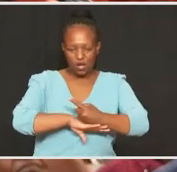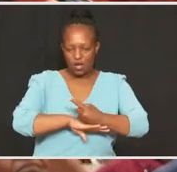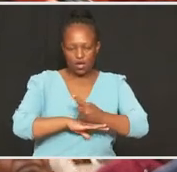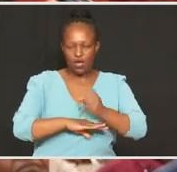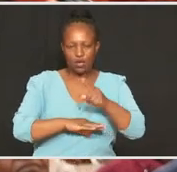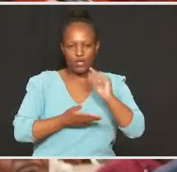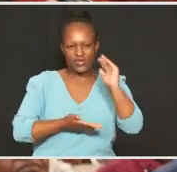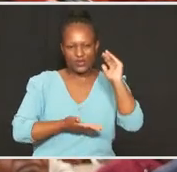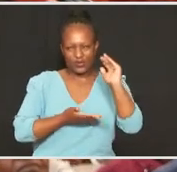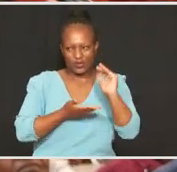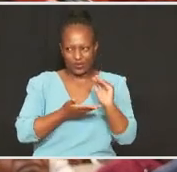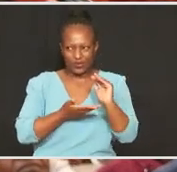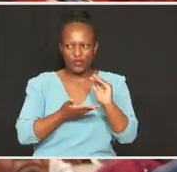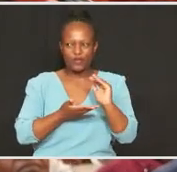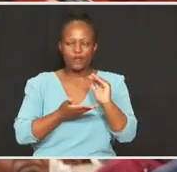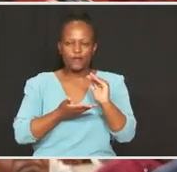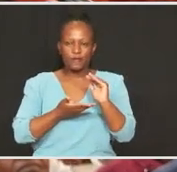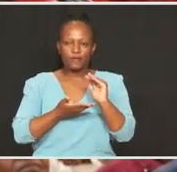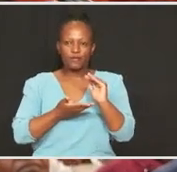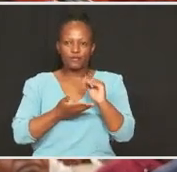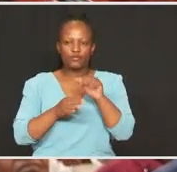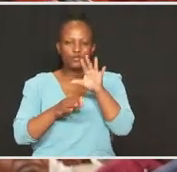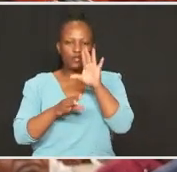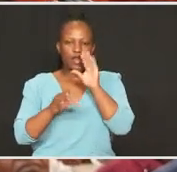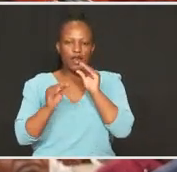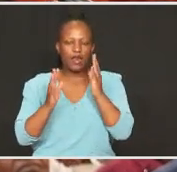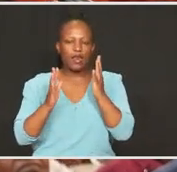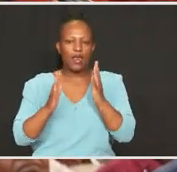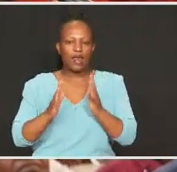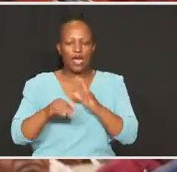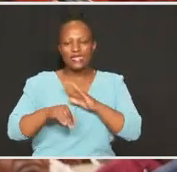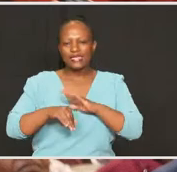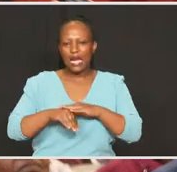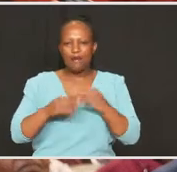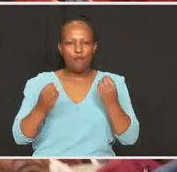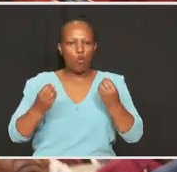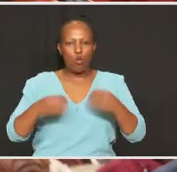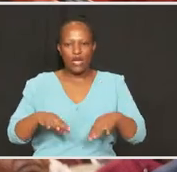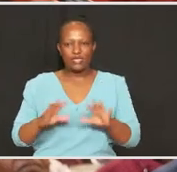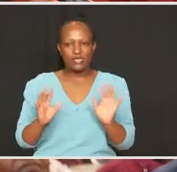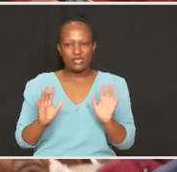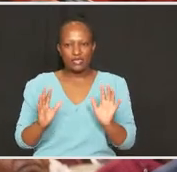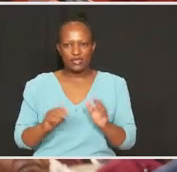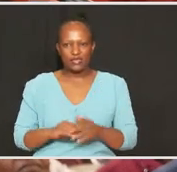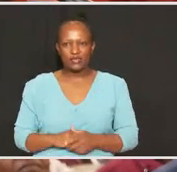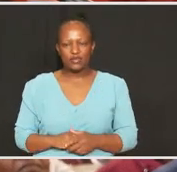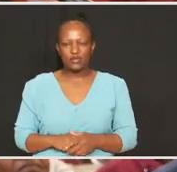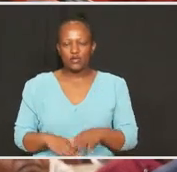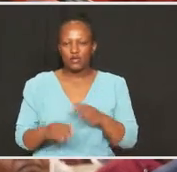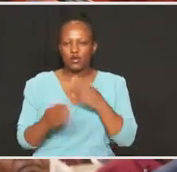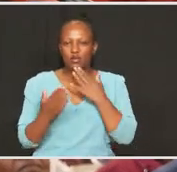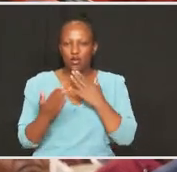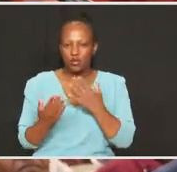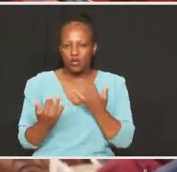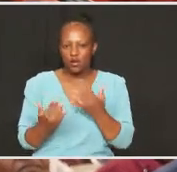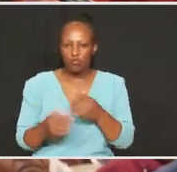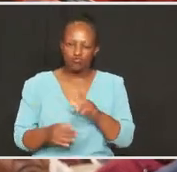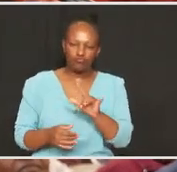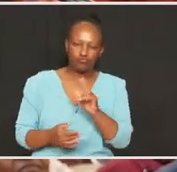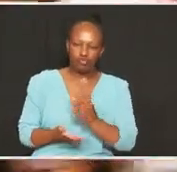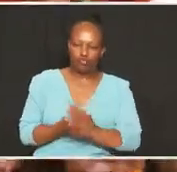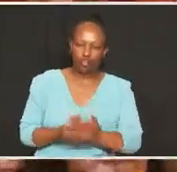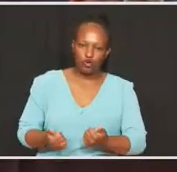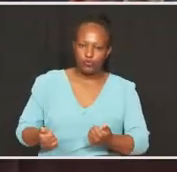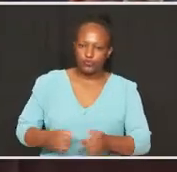besides that at the end of the day the learner's time is not wasted we thank you for now sure